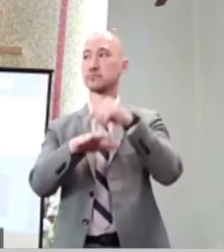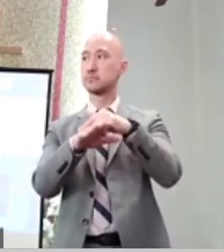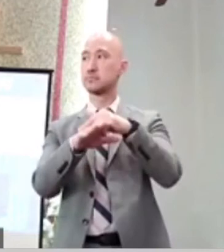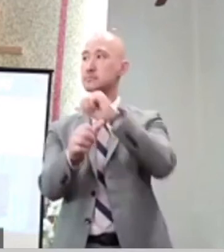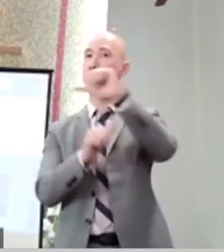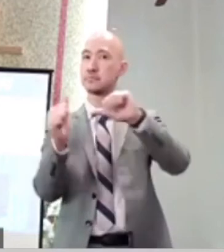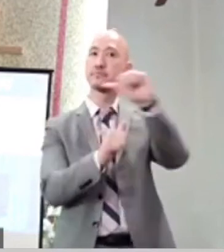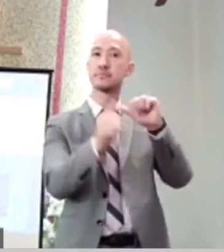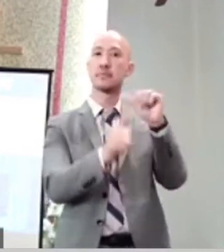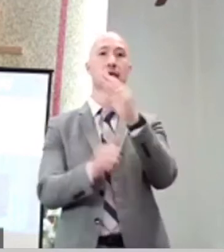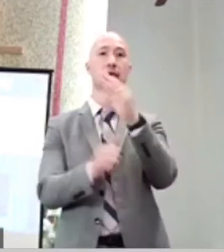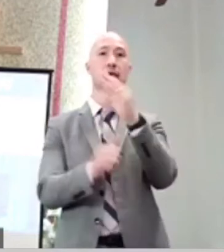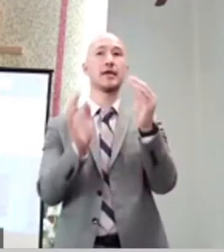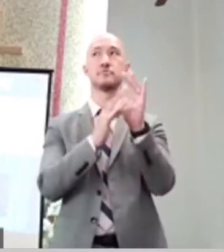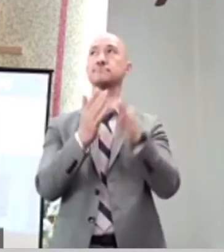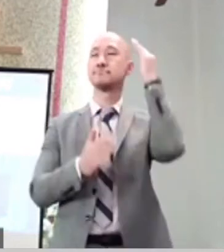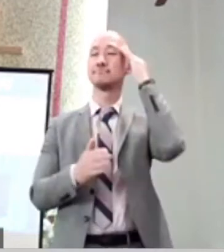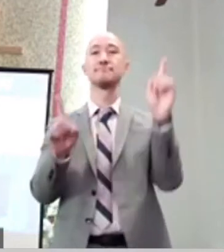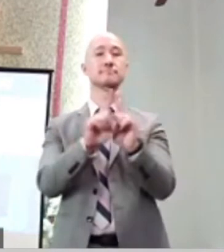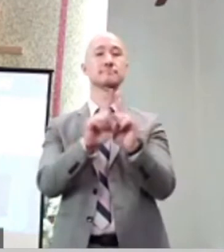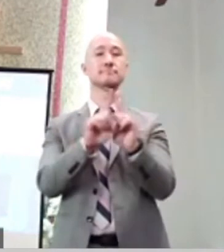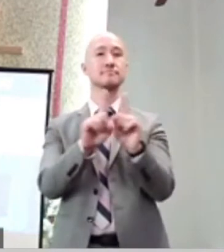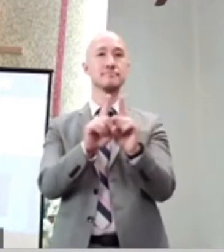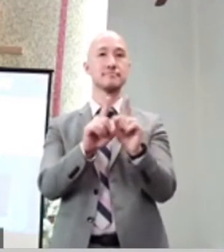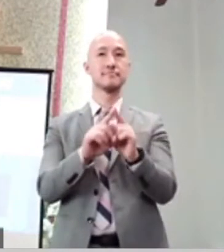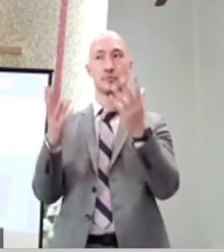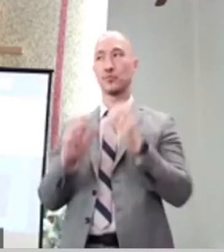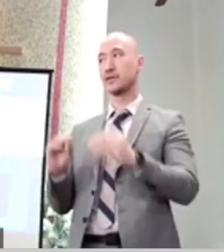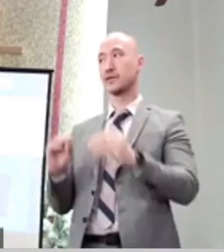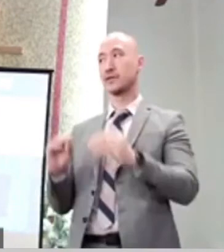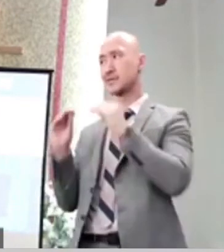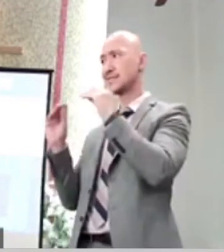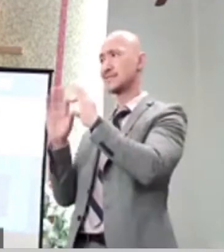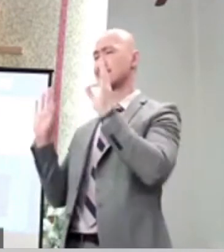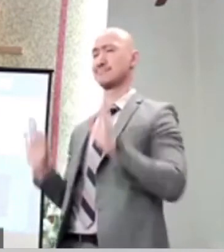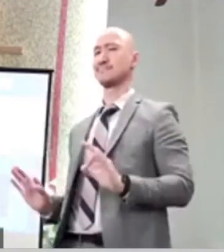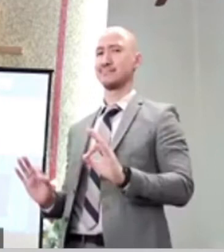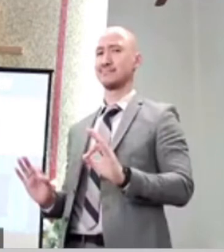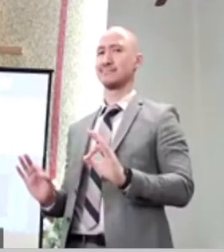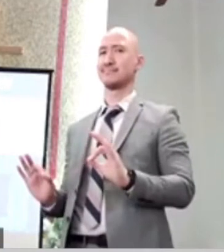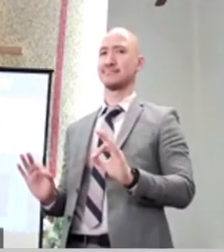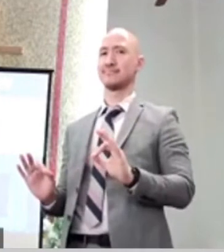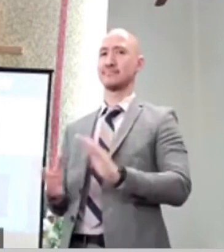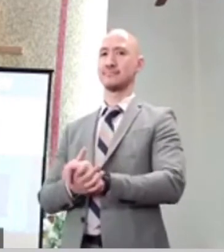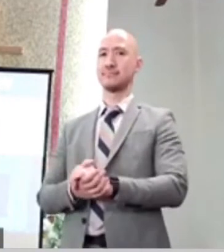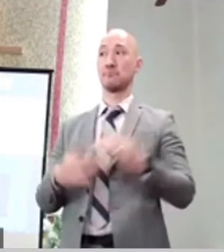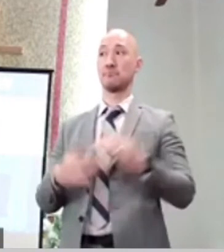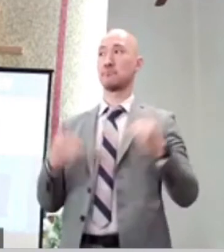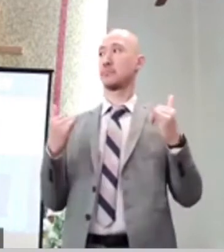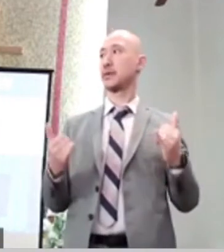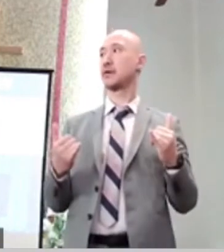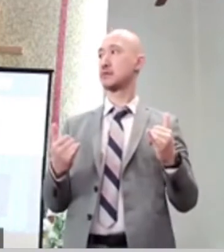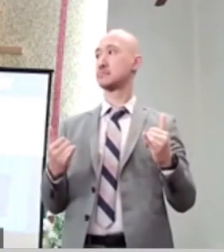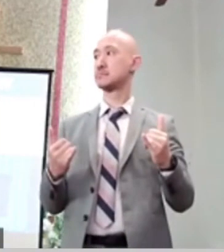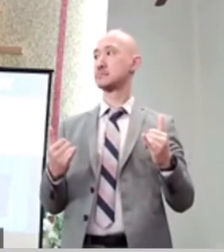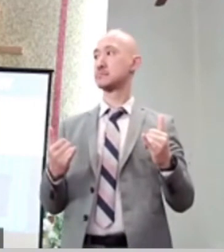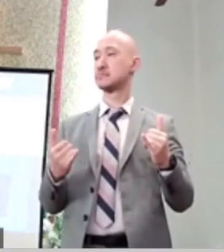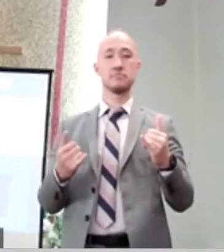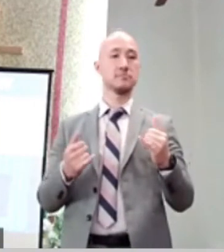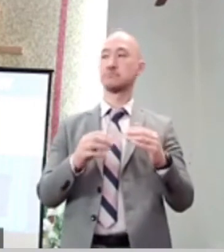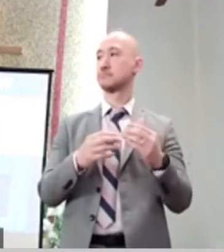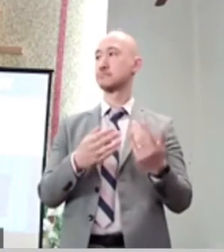people. Jesus knew that. And so he was trying to communicate that in this feast. This is the new norm. We're not trying